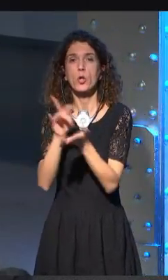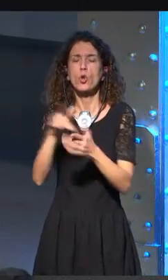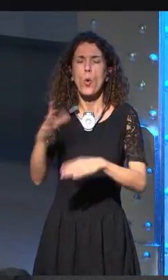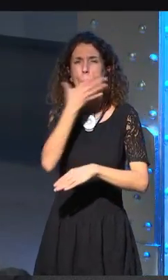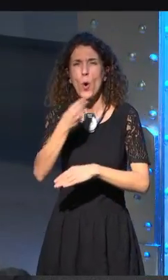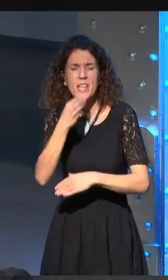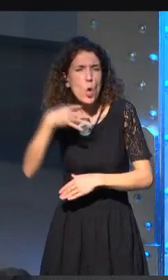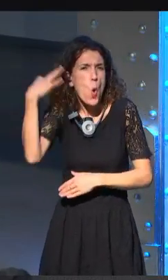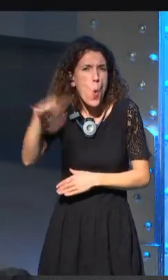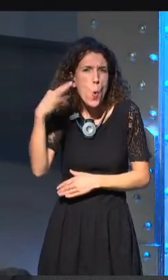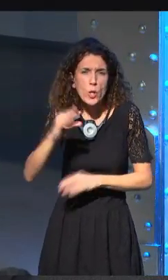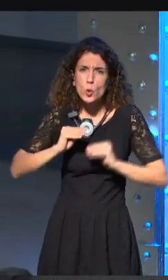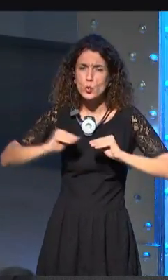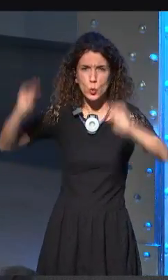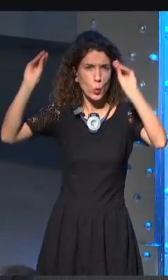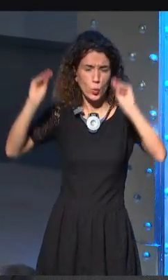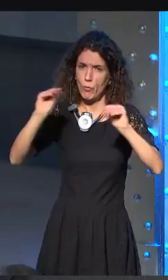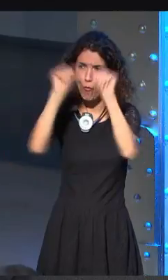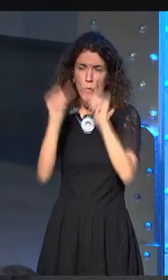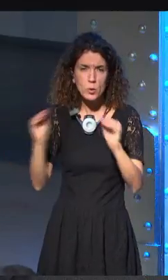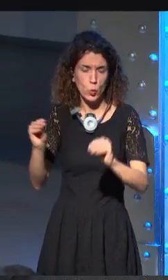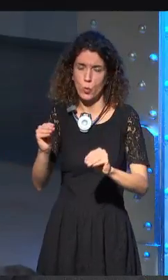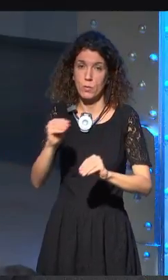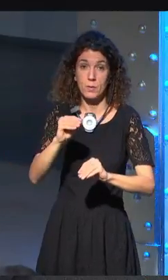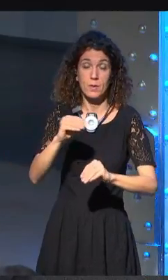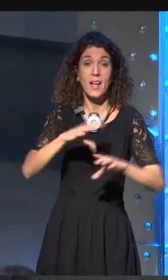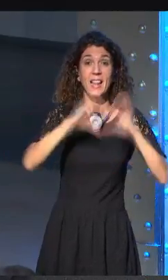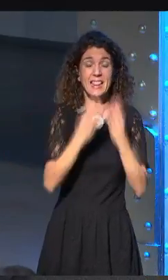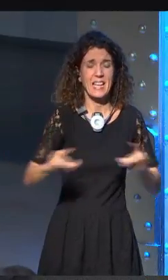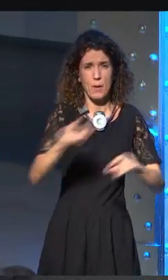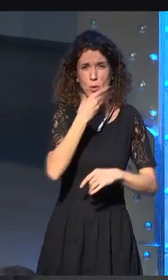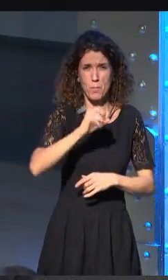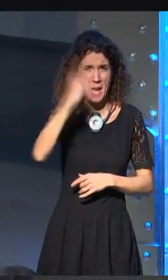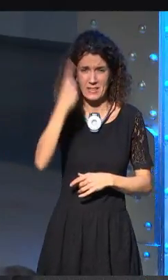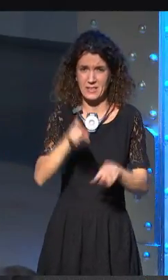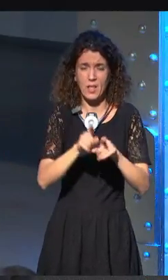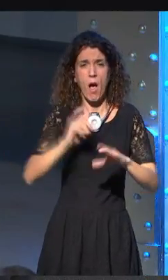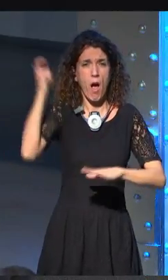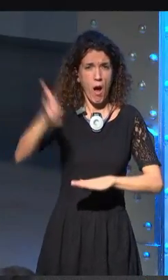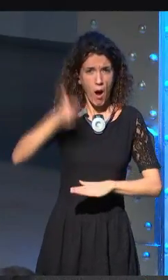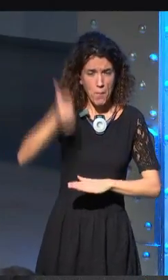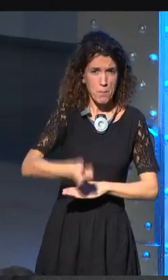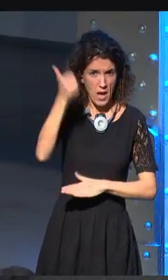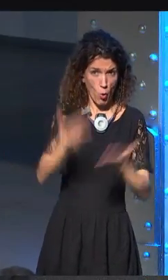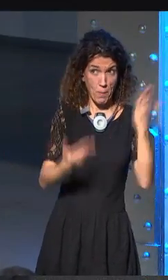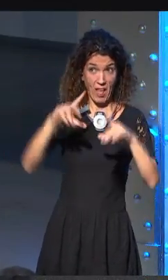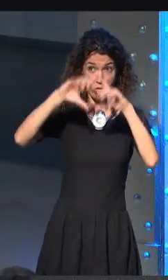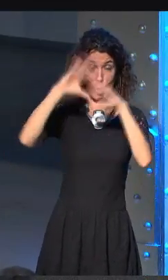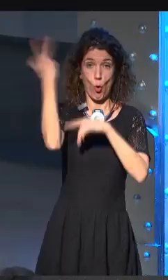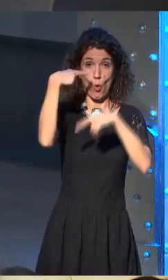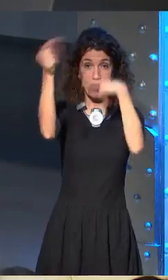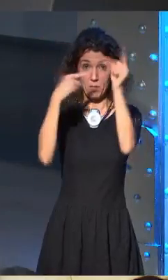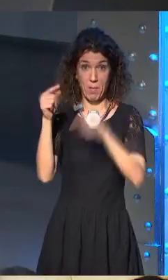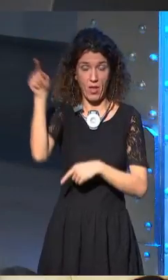way, but on Earth even more so and last much longer. Estamos aquí entre otras